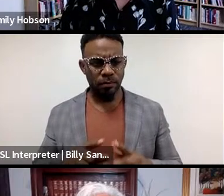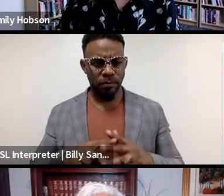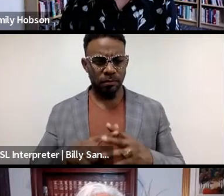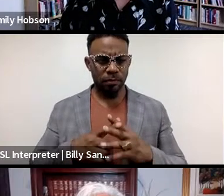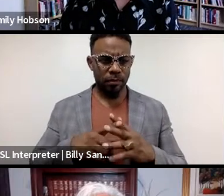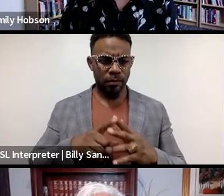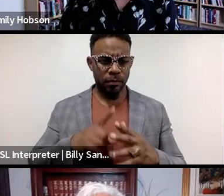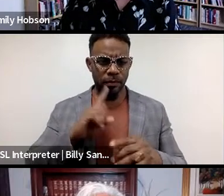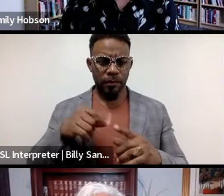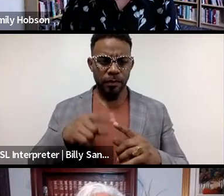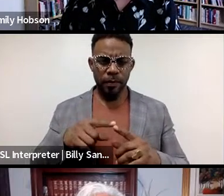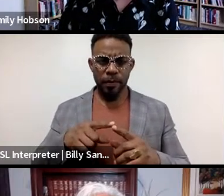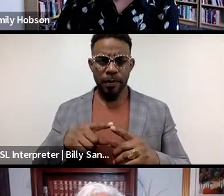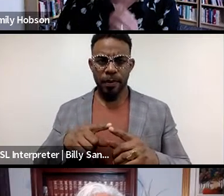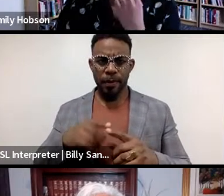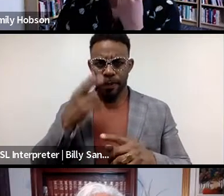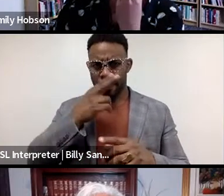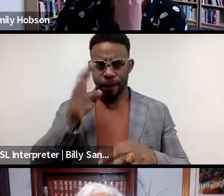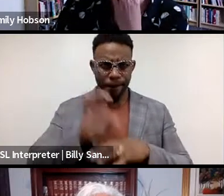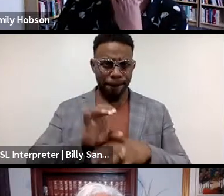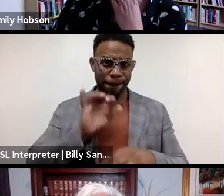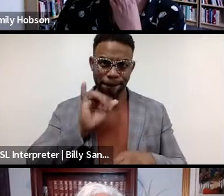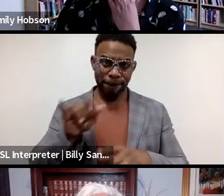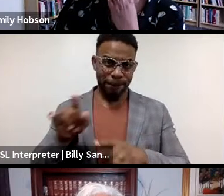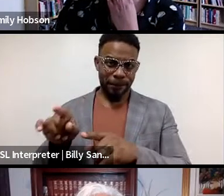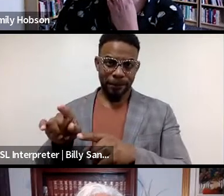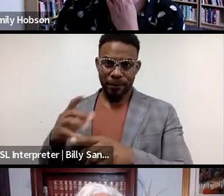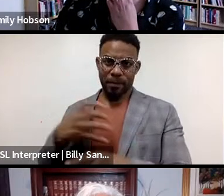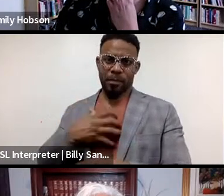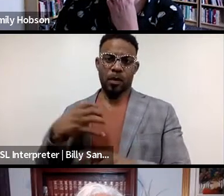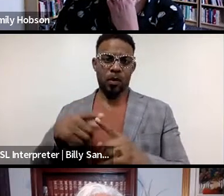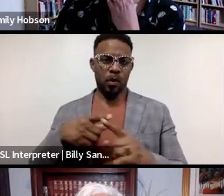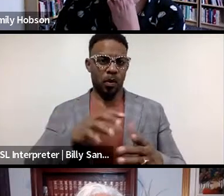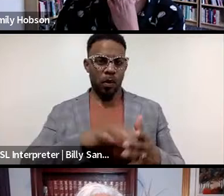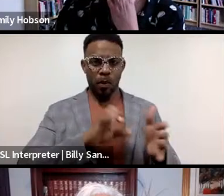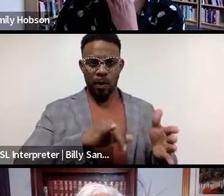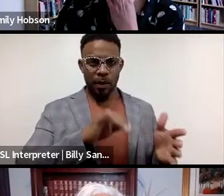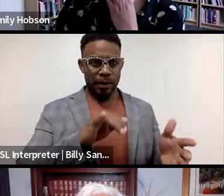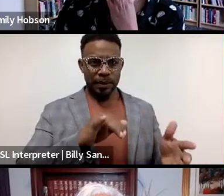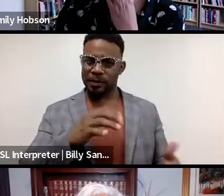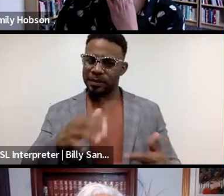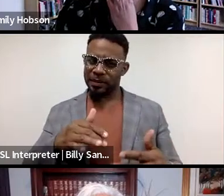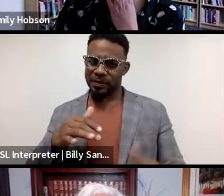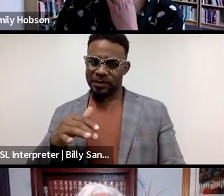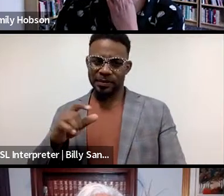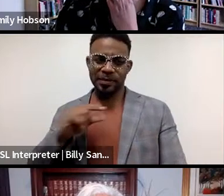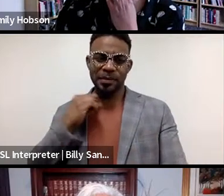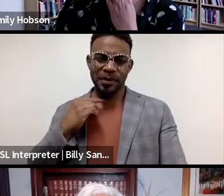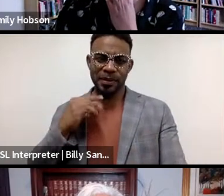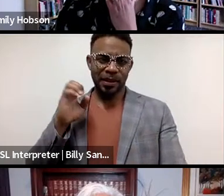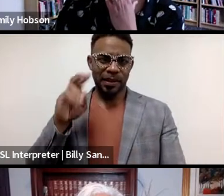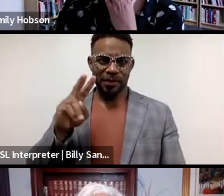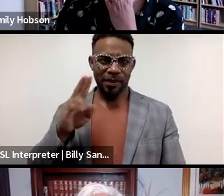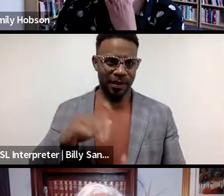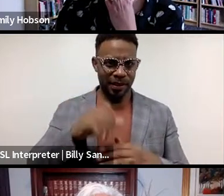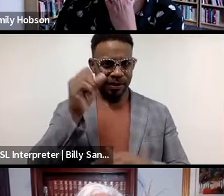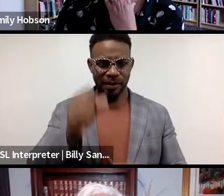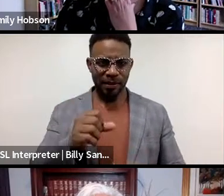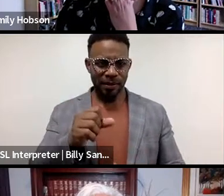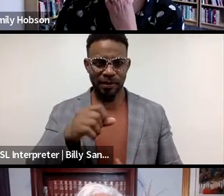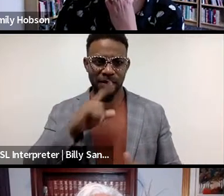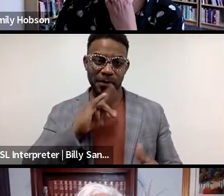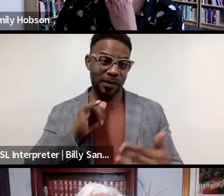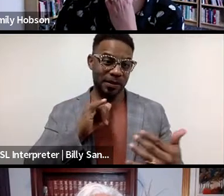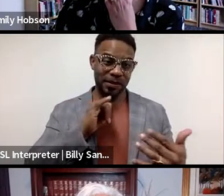initially it was really only the Catholic Church that was opposed to the abortion. The ministers, evangelicals in the South